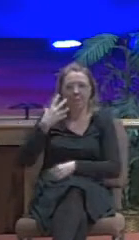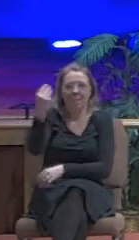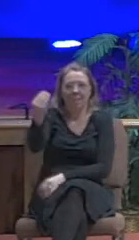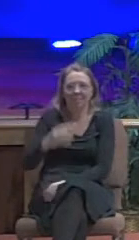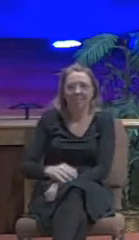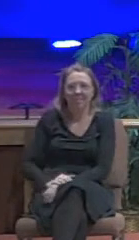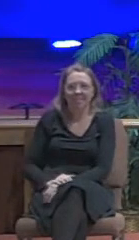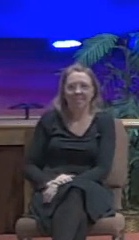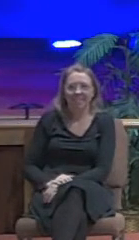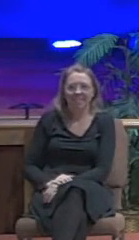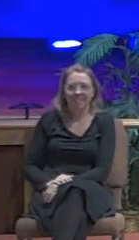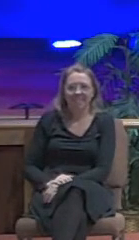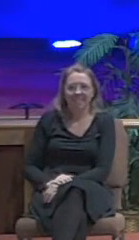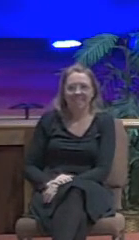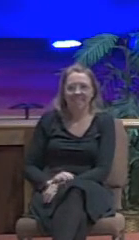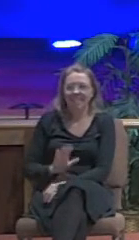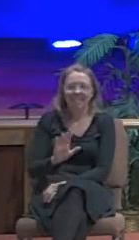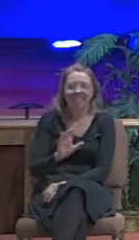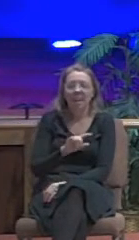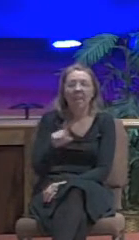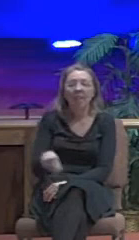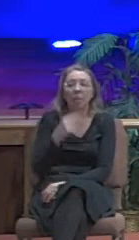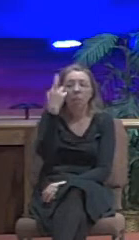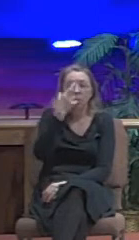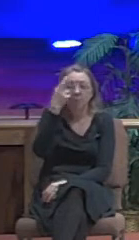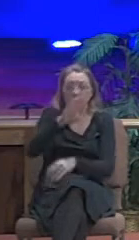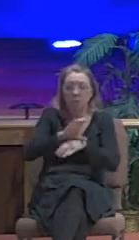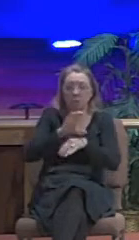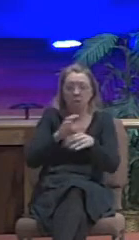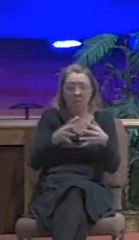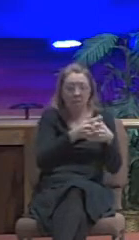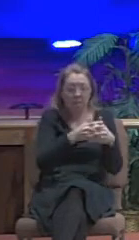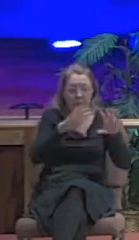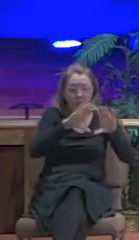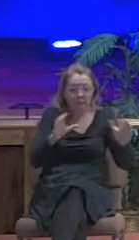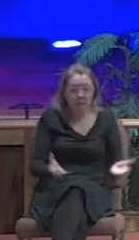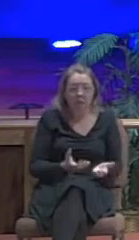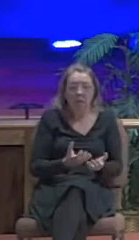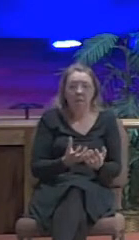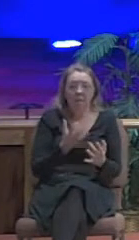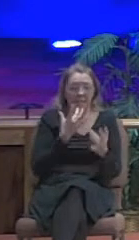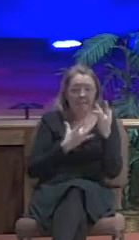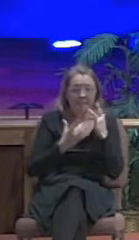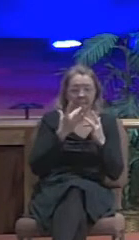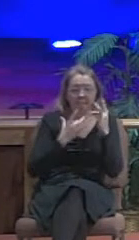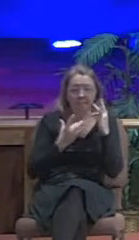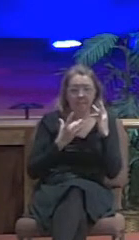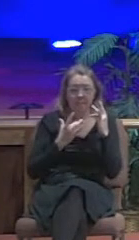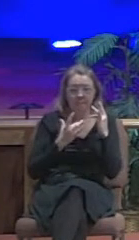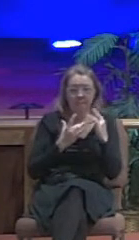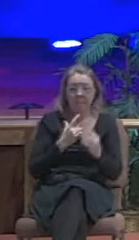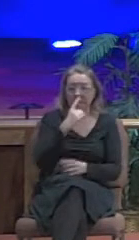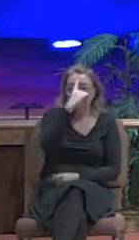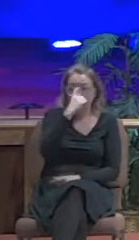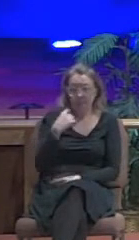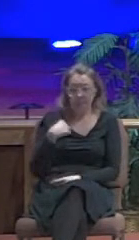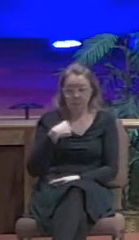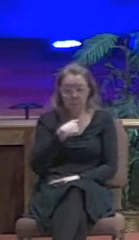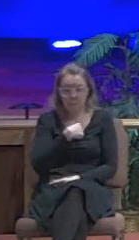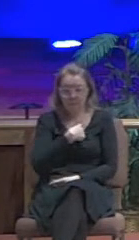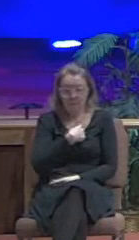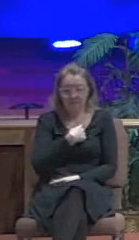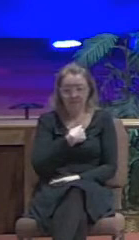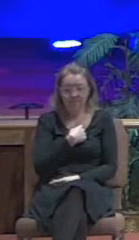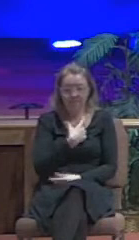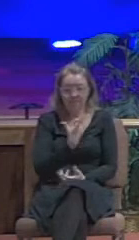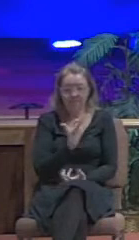Only reason the Church of America is so deficient is because we fail to say, I don't